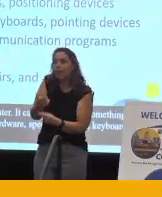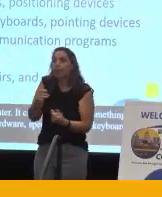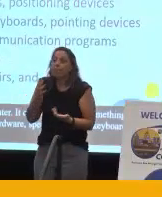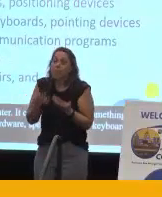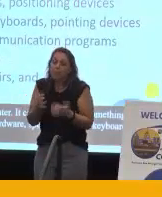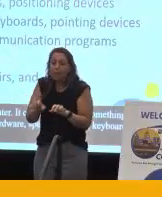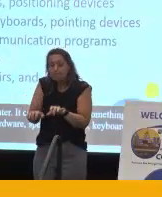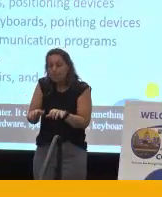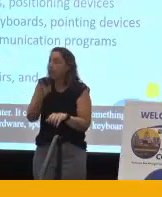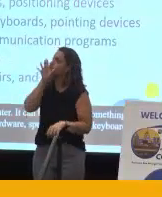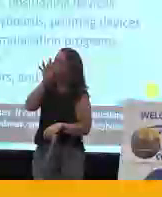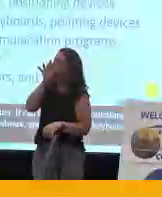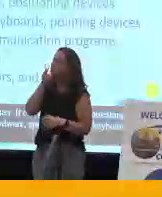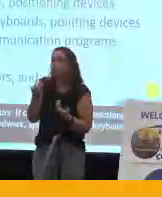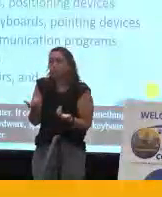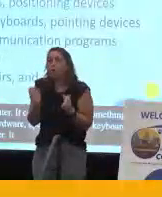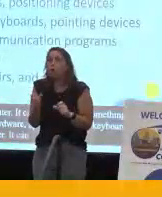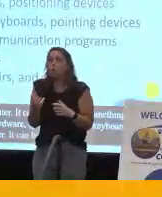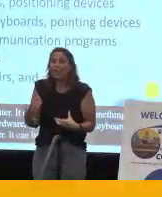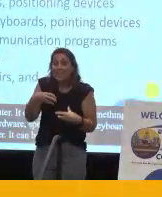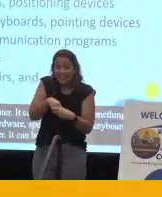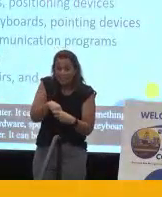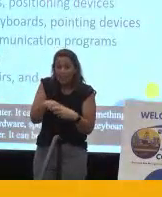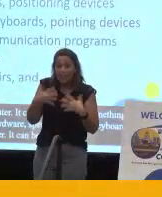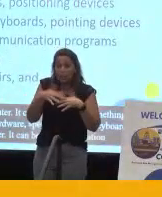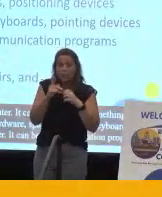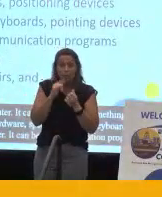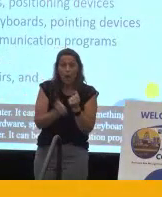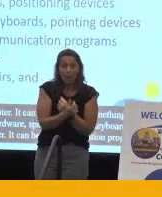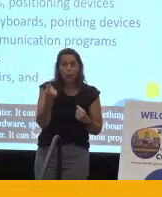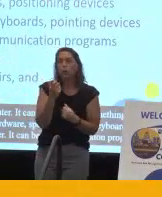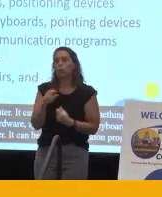program. It can be inclusive or specialized learning